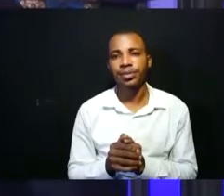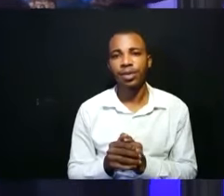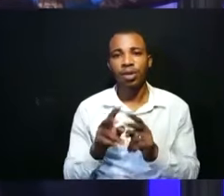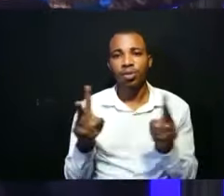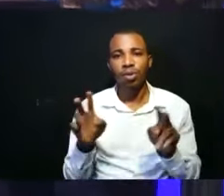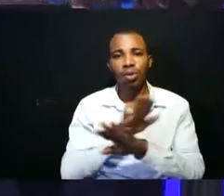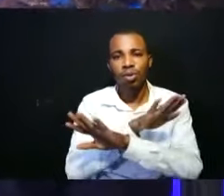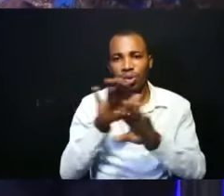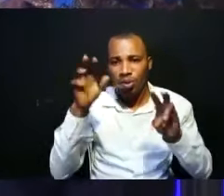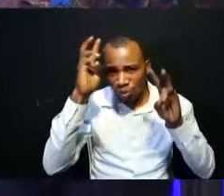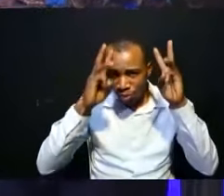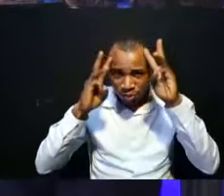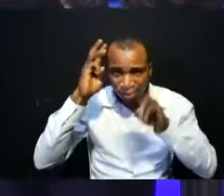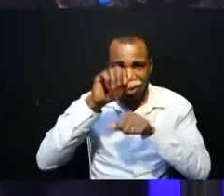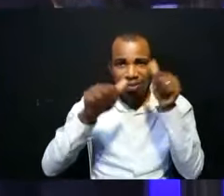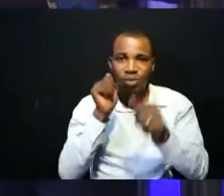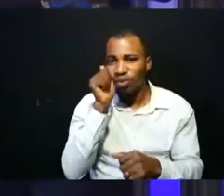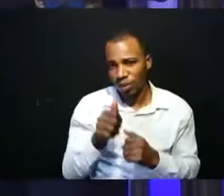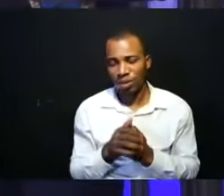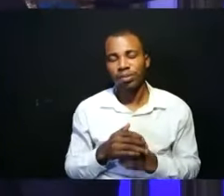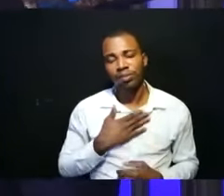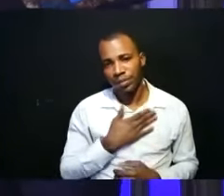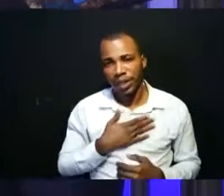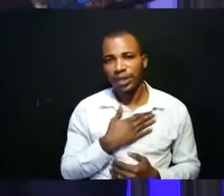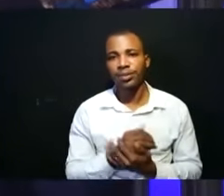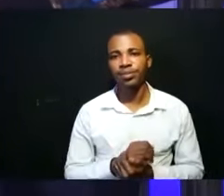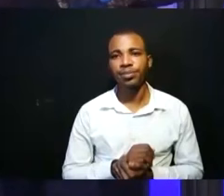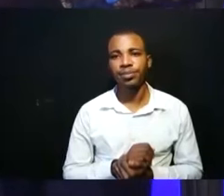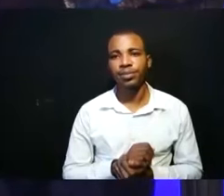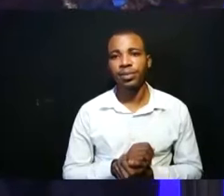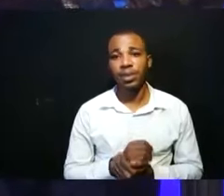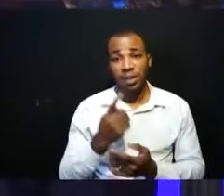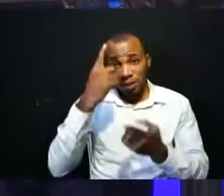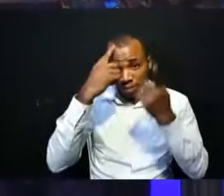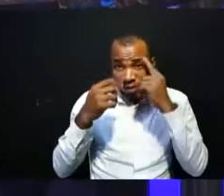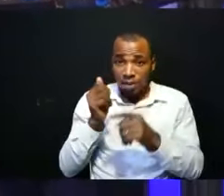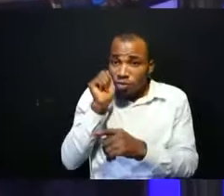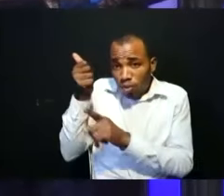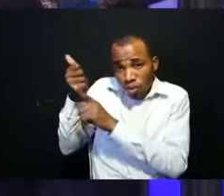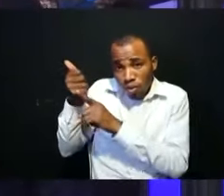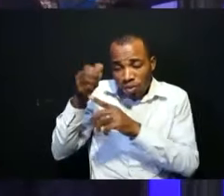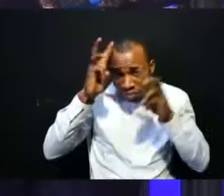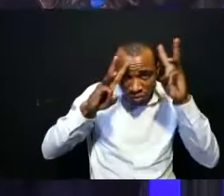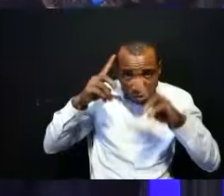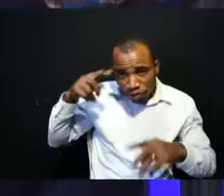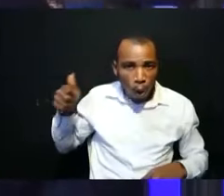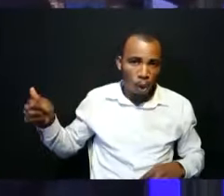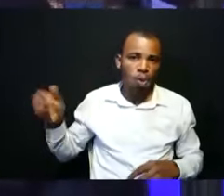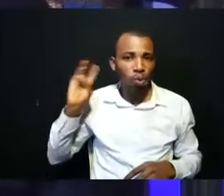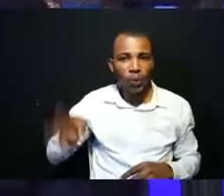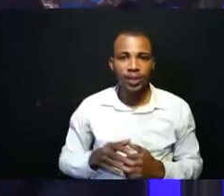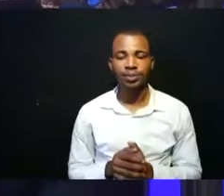Therefore, do not worry about tomorrow. For tomorrow will worry about